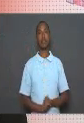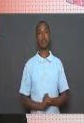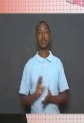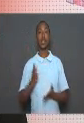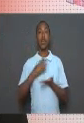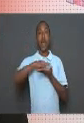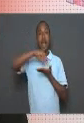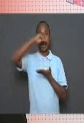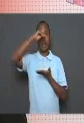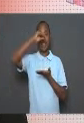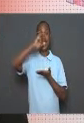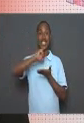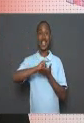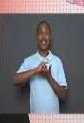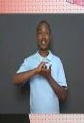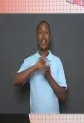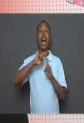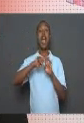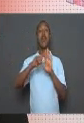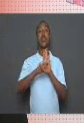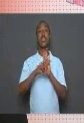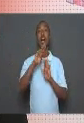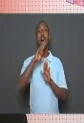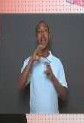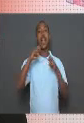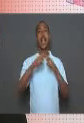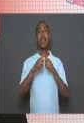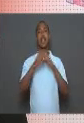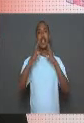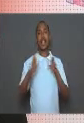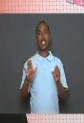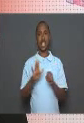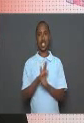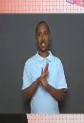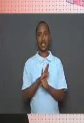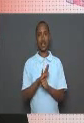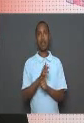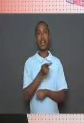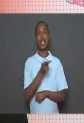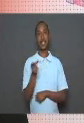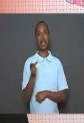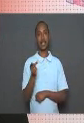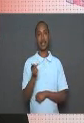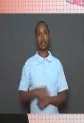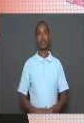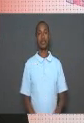We learned that ions are electrically charged particles.